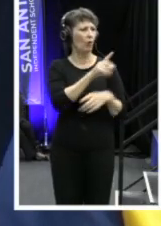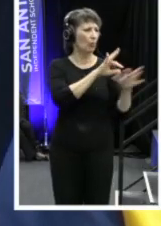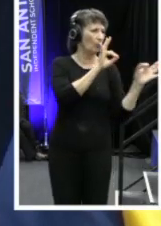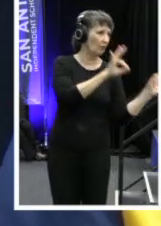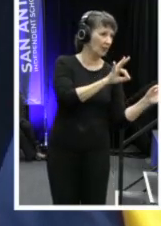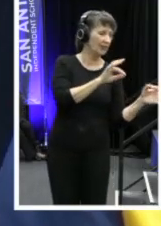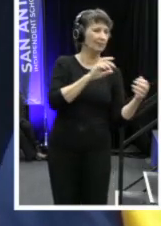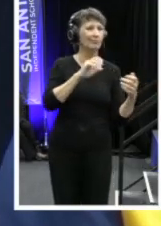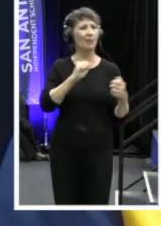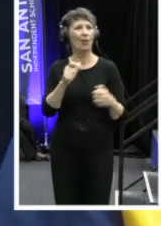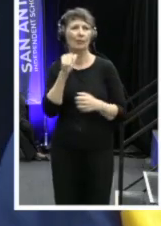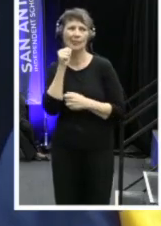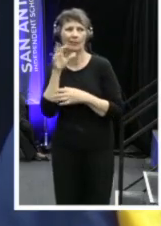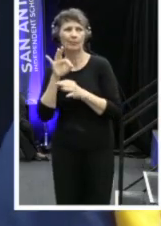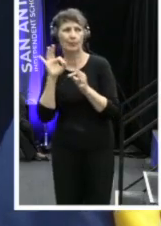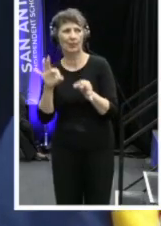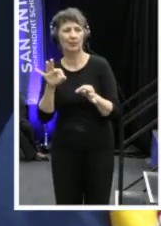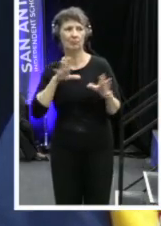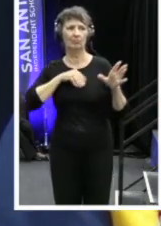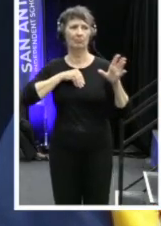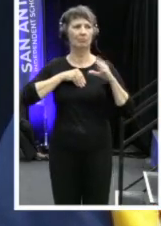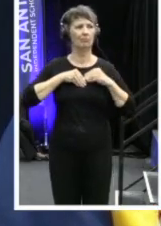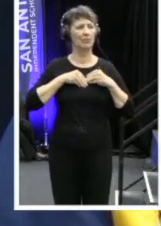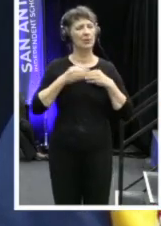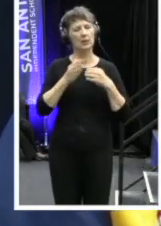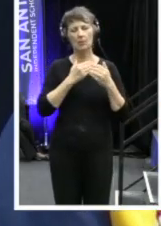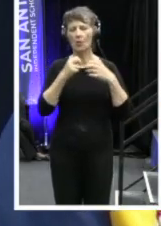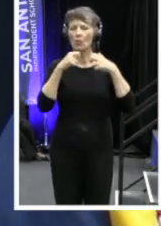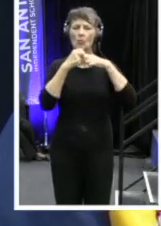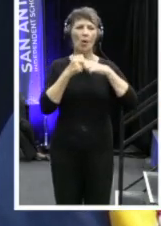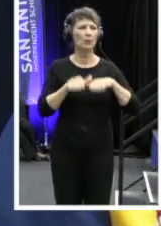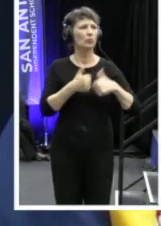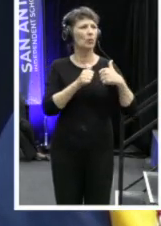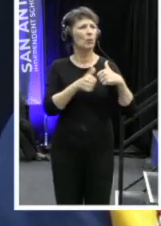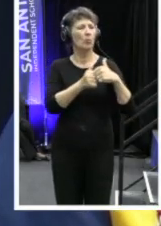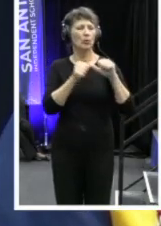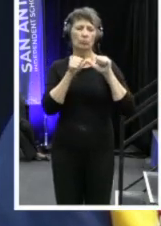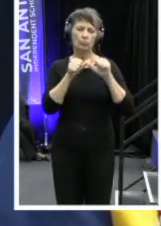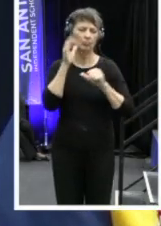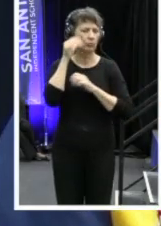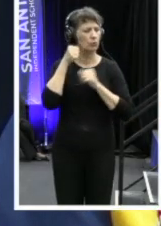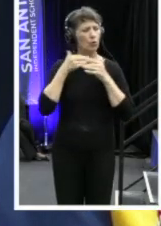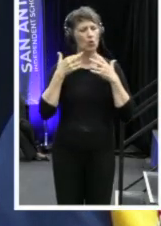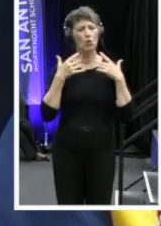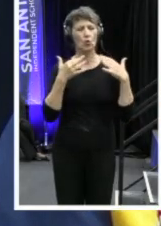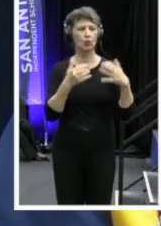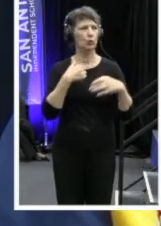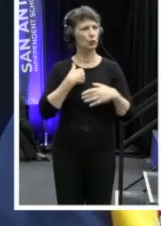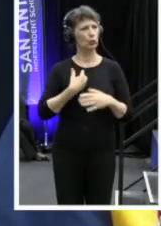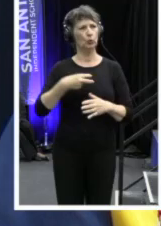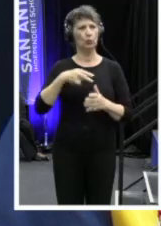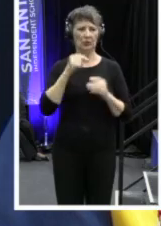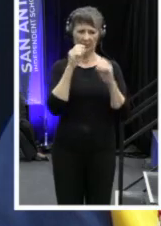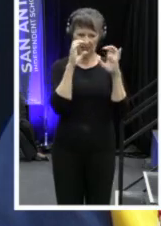imperfection. Despite these setbacks and challenges, you pushed forward. You stayed up late on that Tuesday